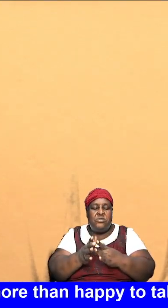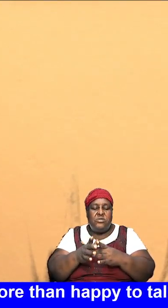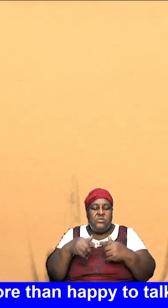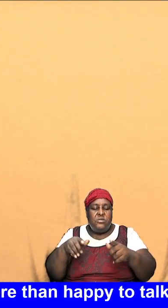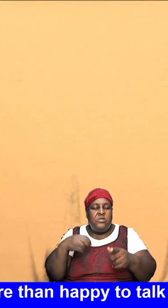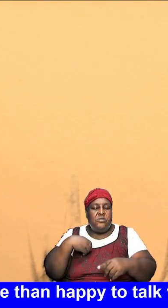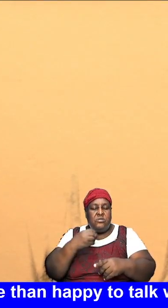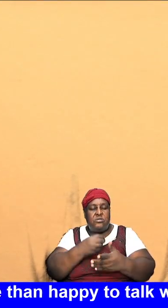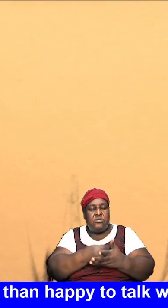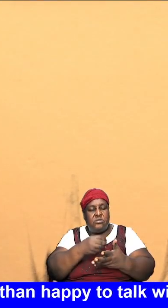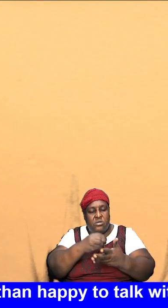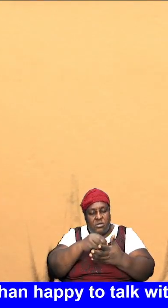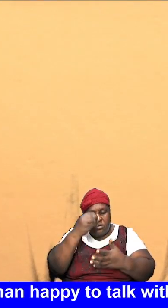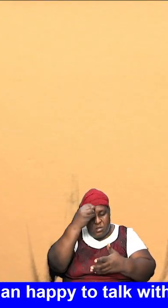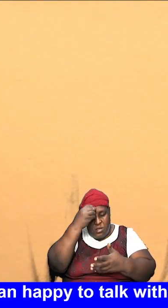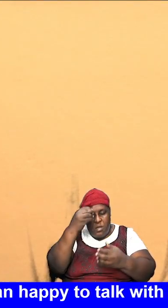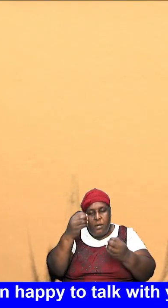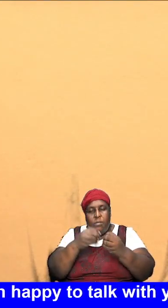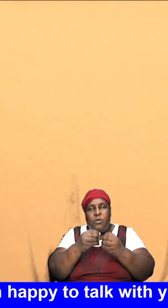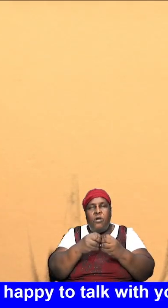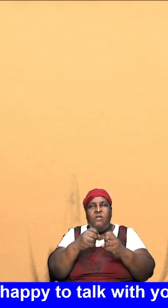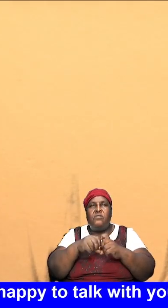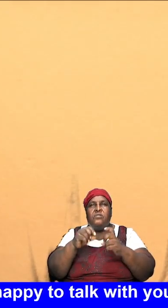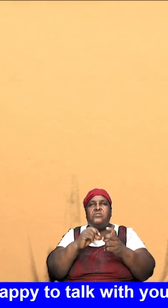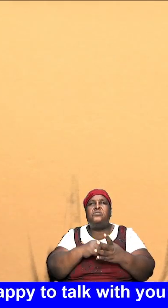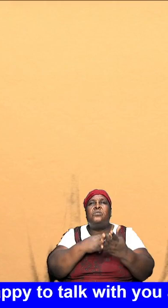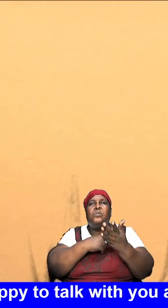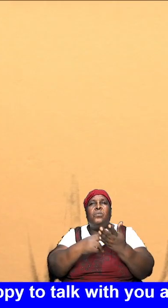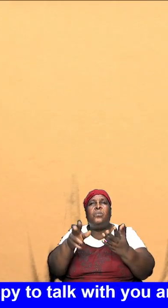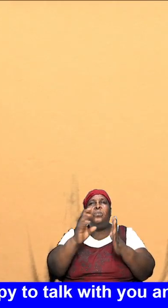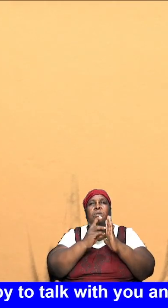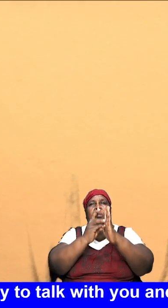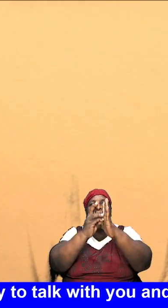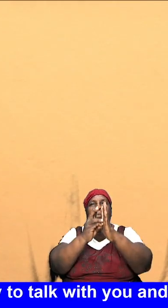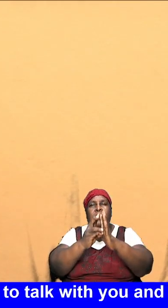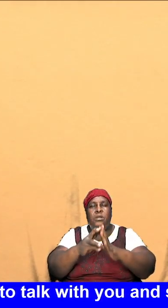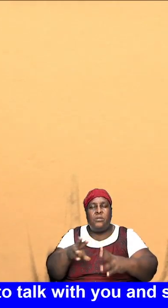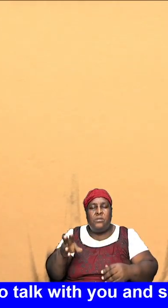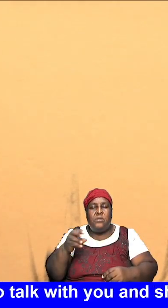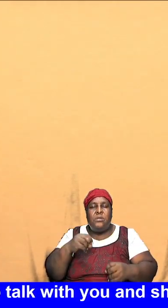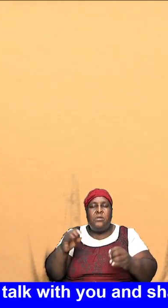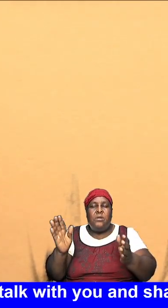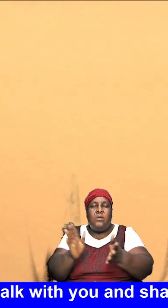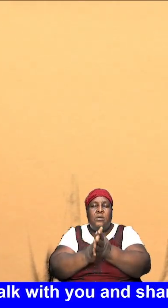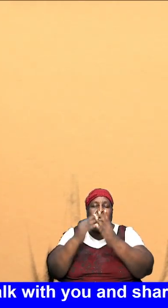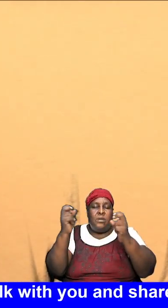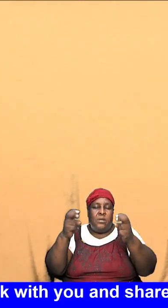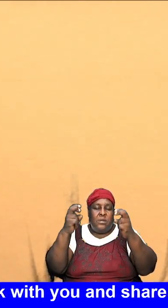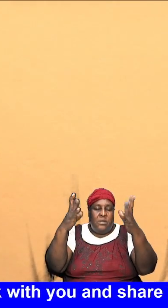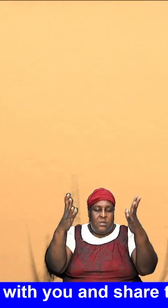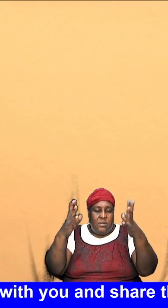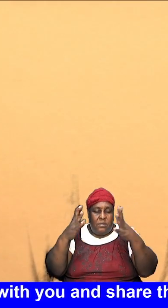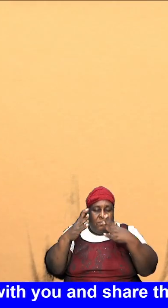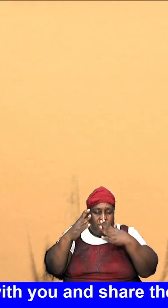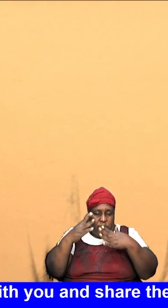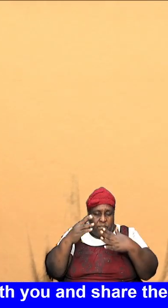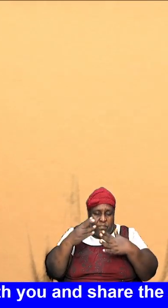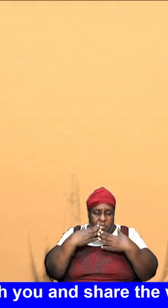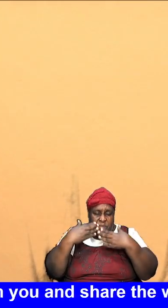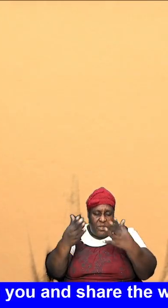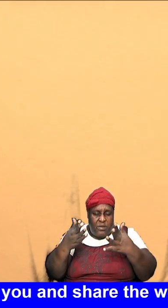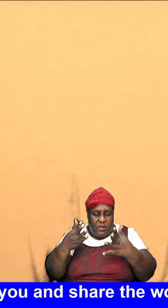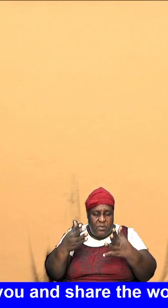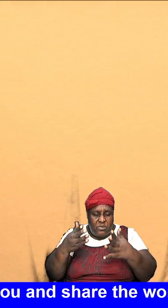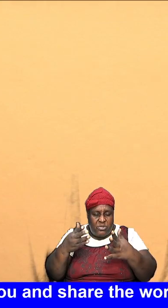More of his holy will discern. Hallelujah. We thank you, Holy